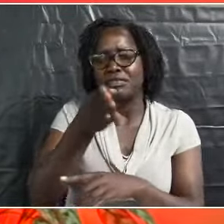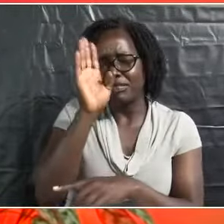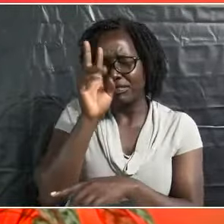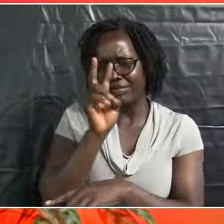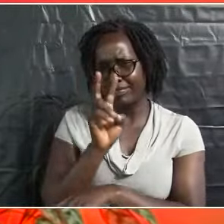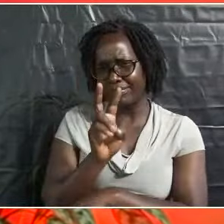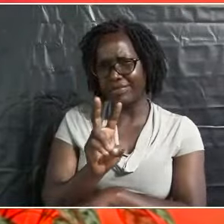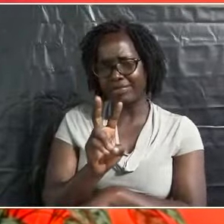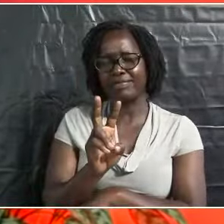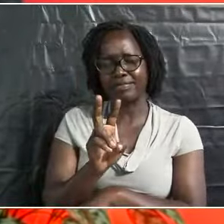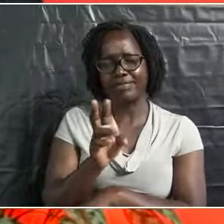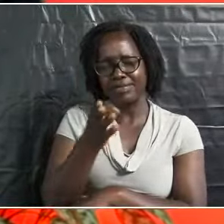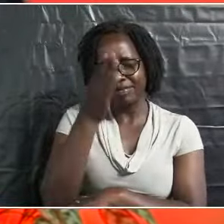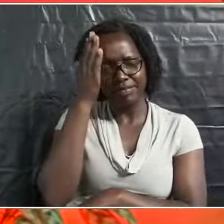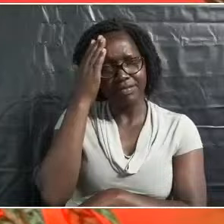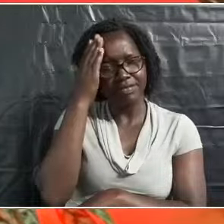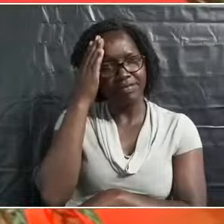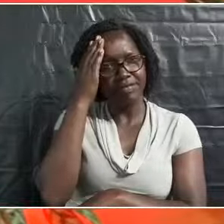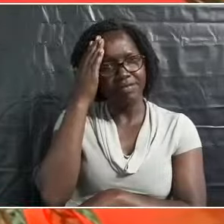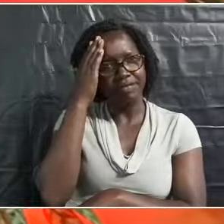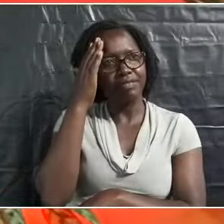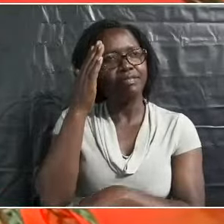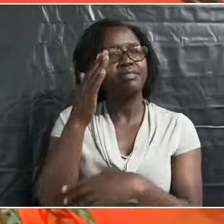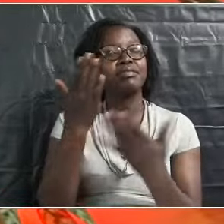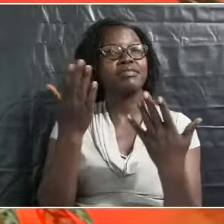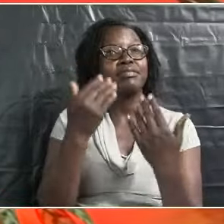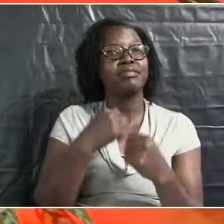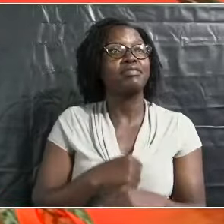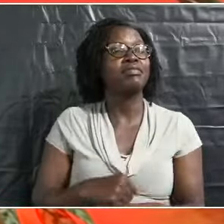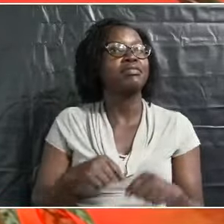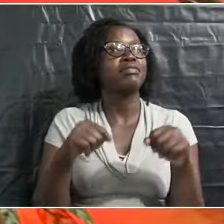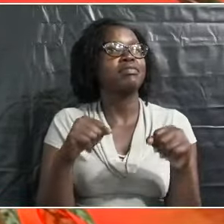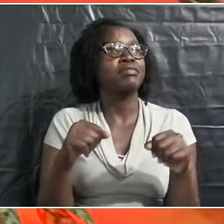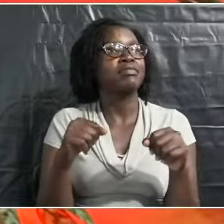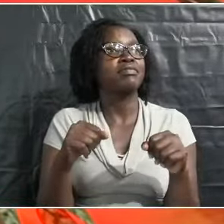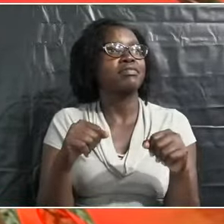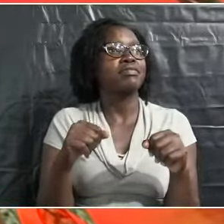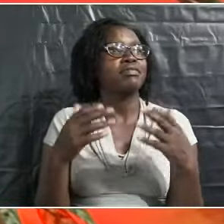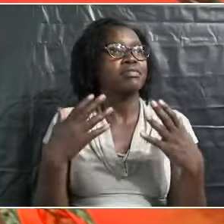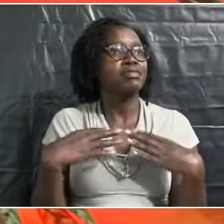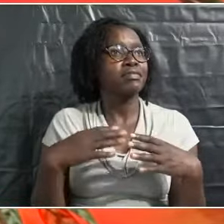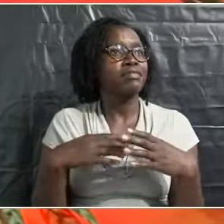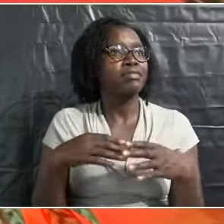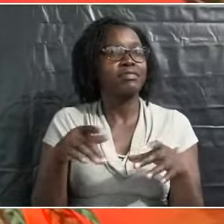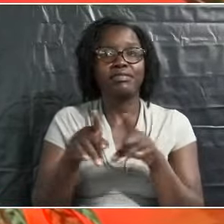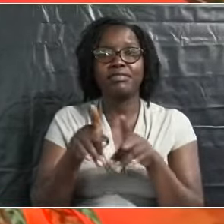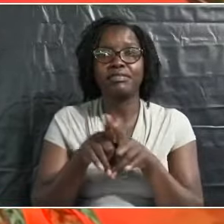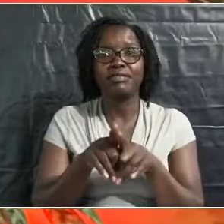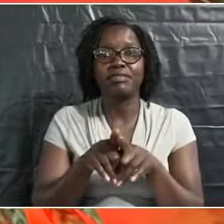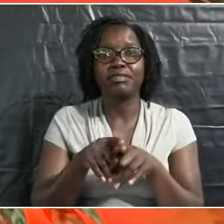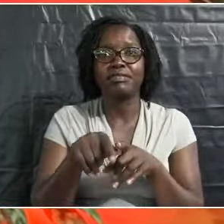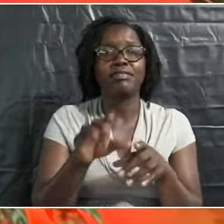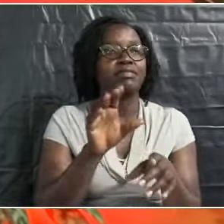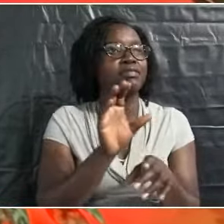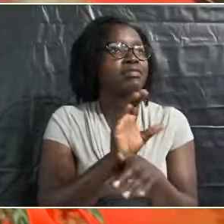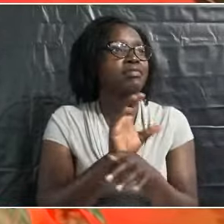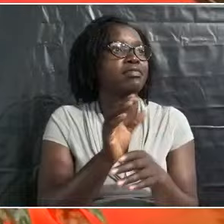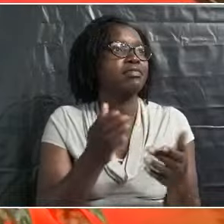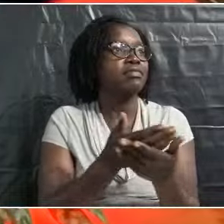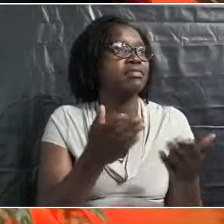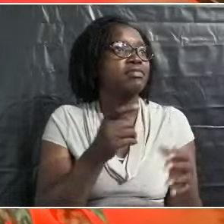picture, God who knows our potential, there are people even in this audience here who, when